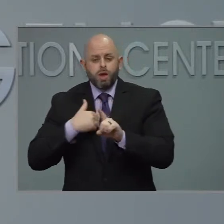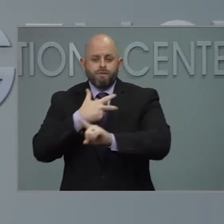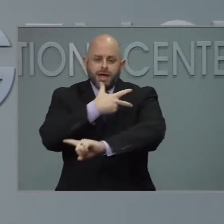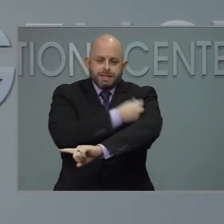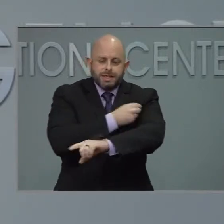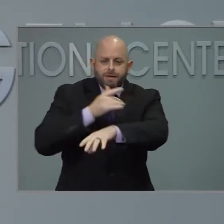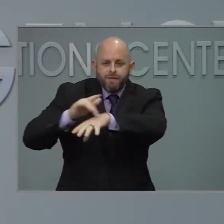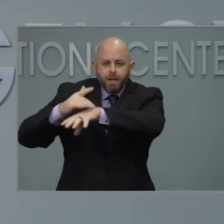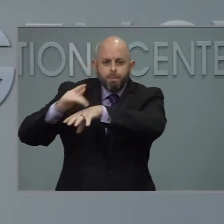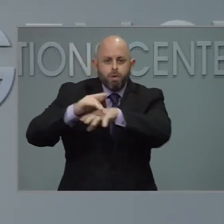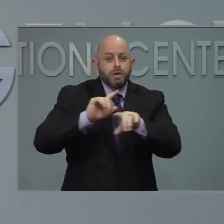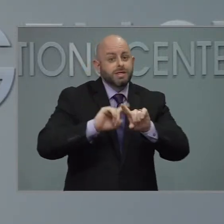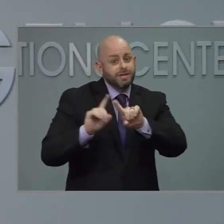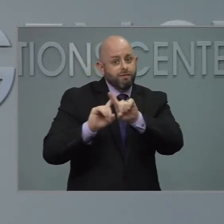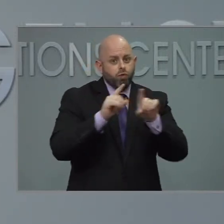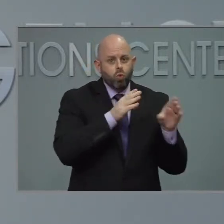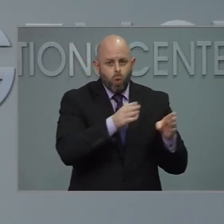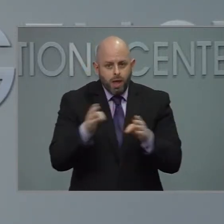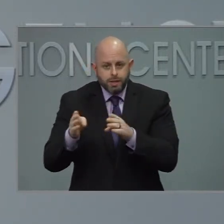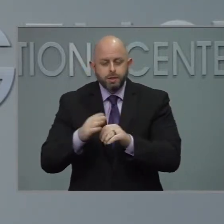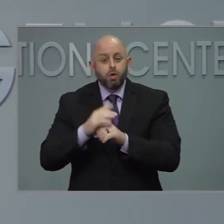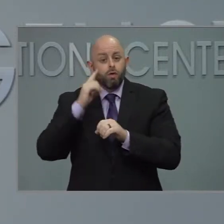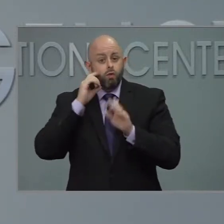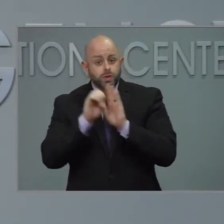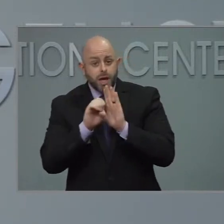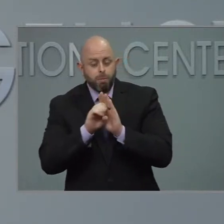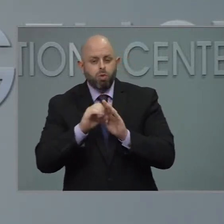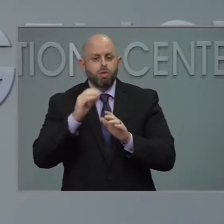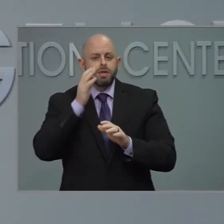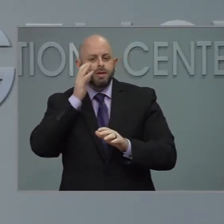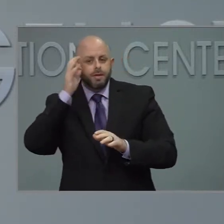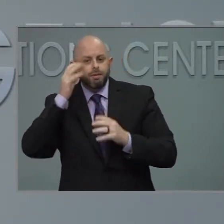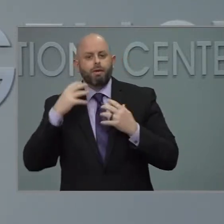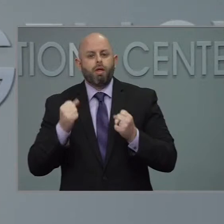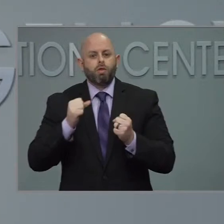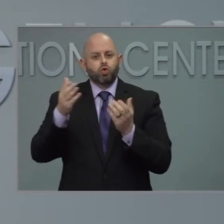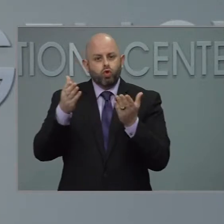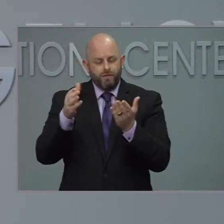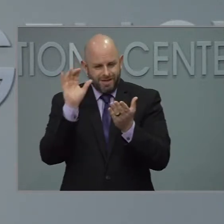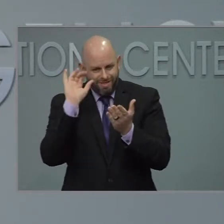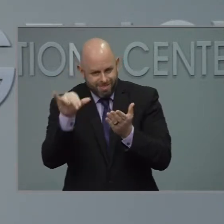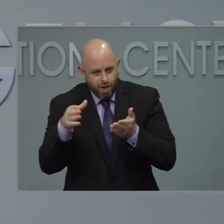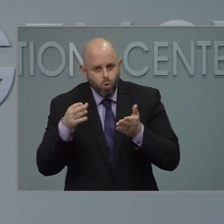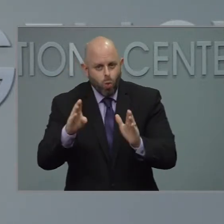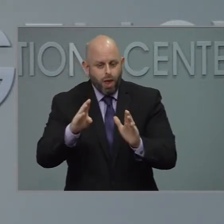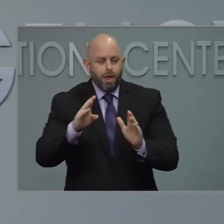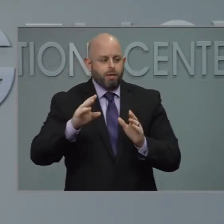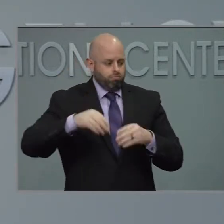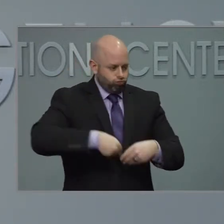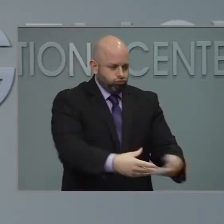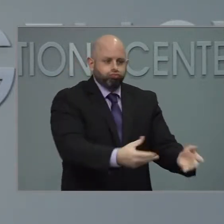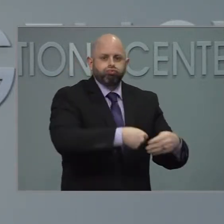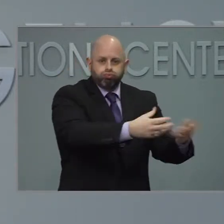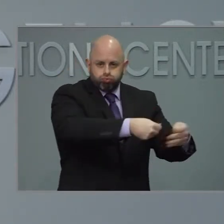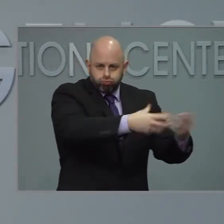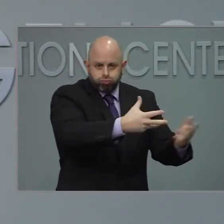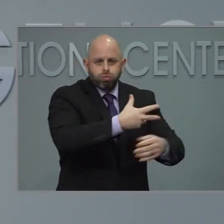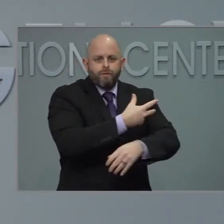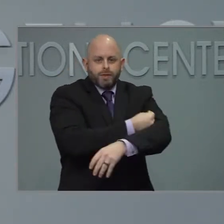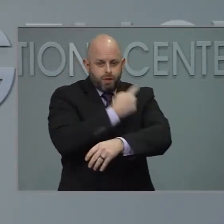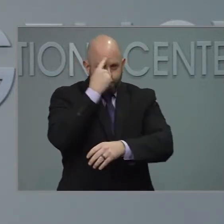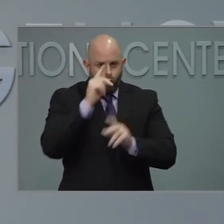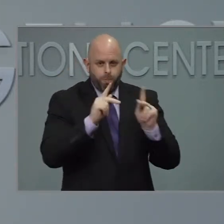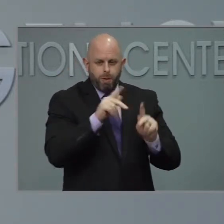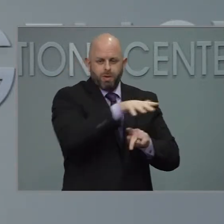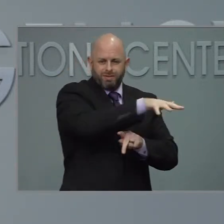in various ways. So the Indian Health Service is another mechanism in which folks can also access vaccines through